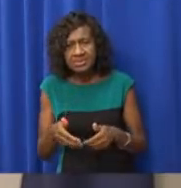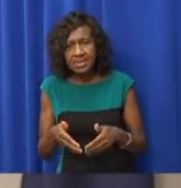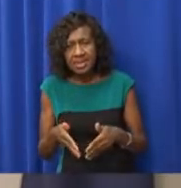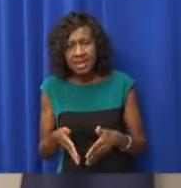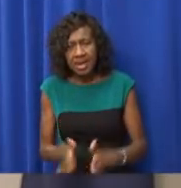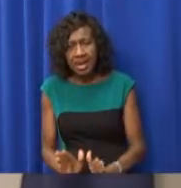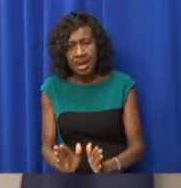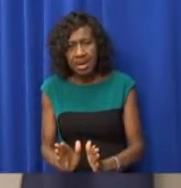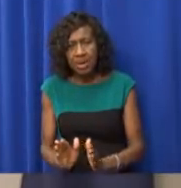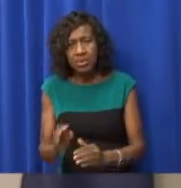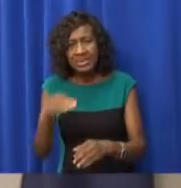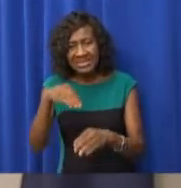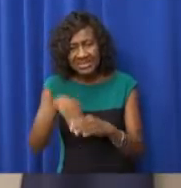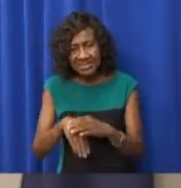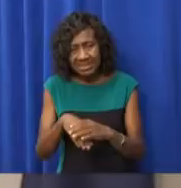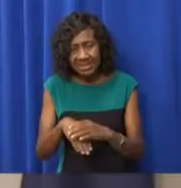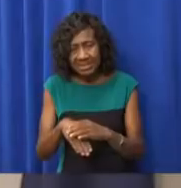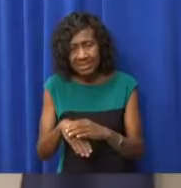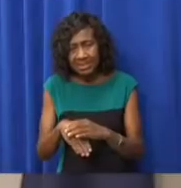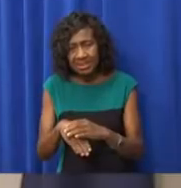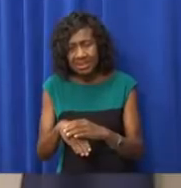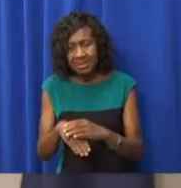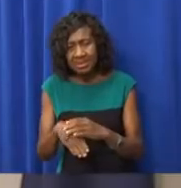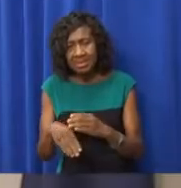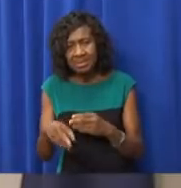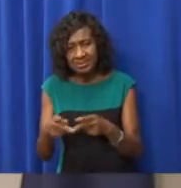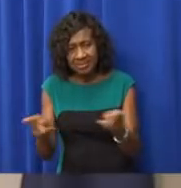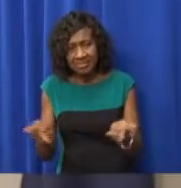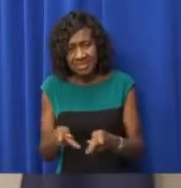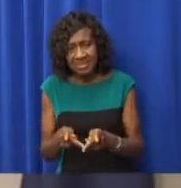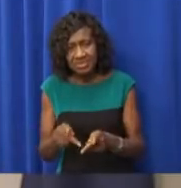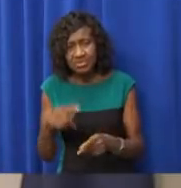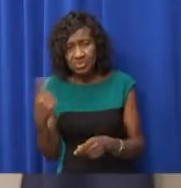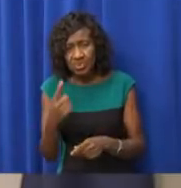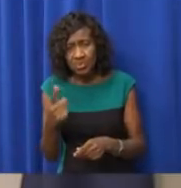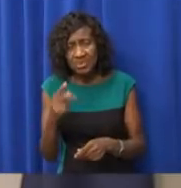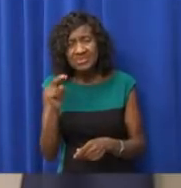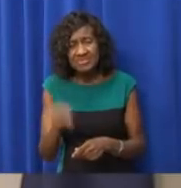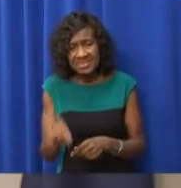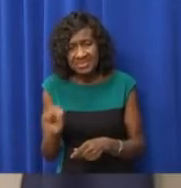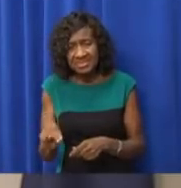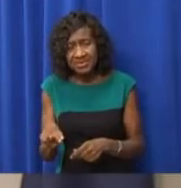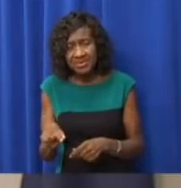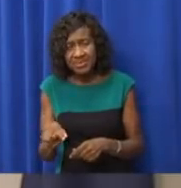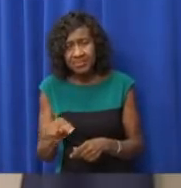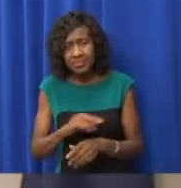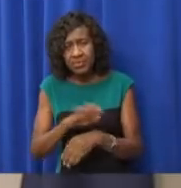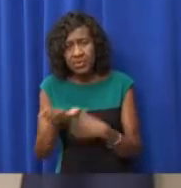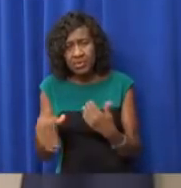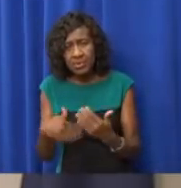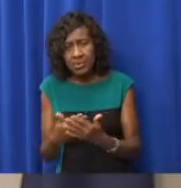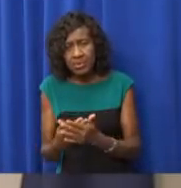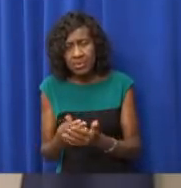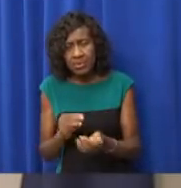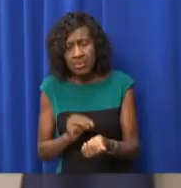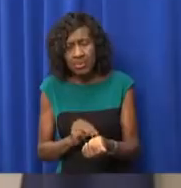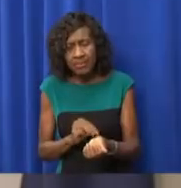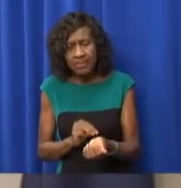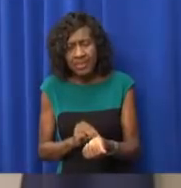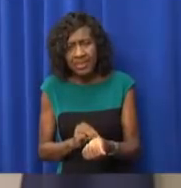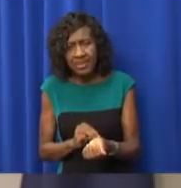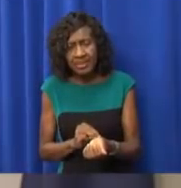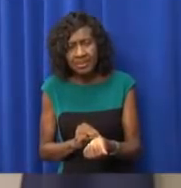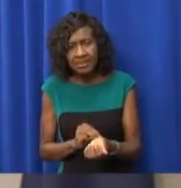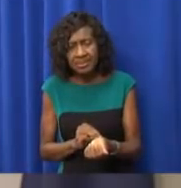to be allowed into the facility unless absolutely necessary. All routine, non-urgent or